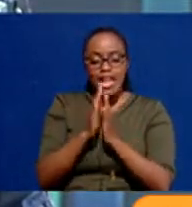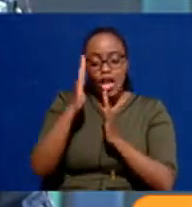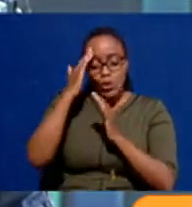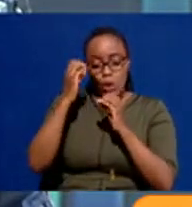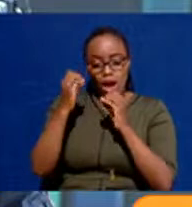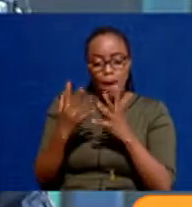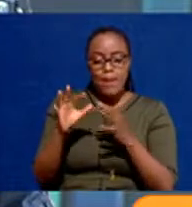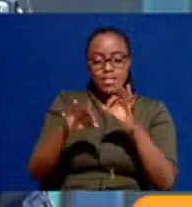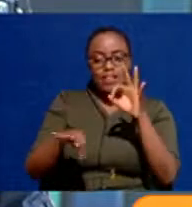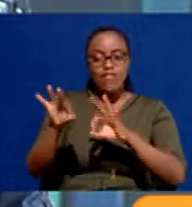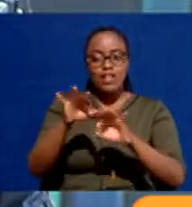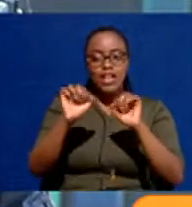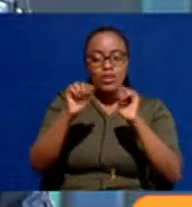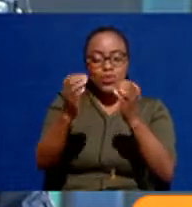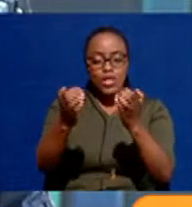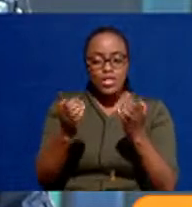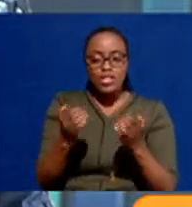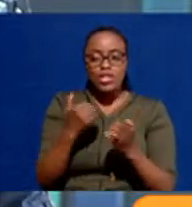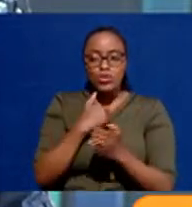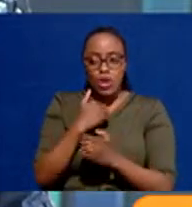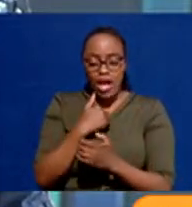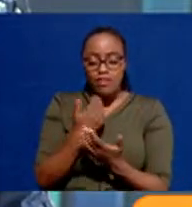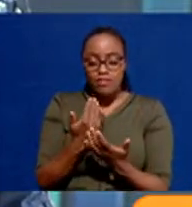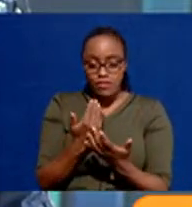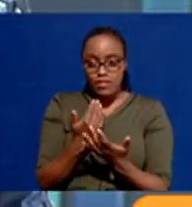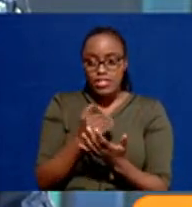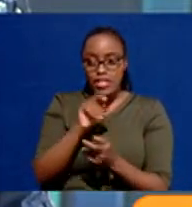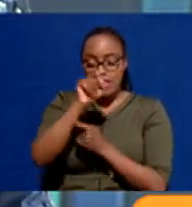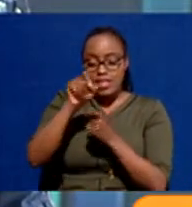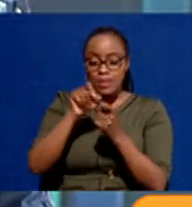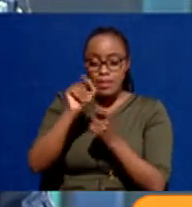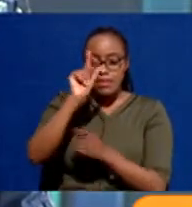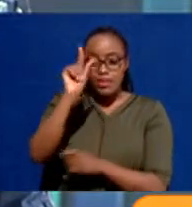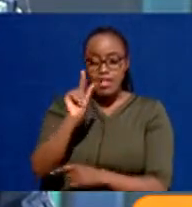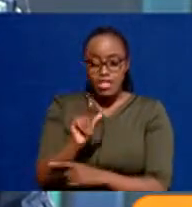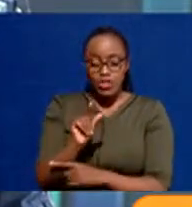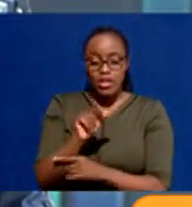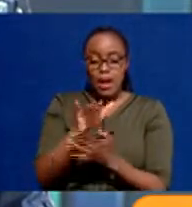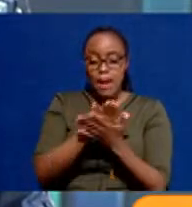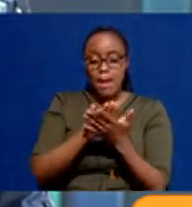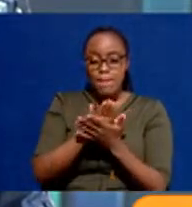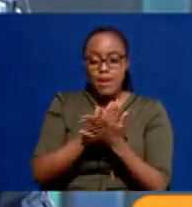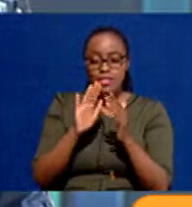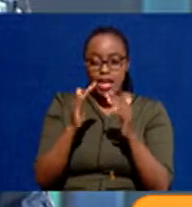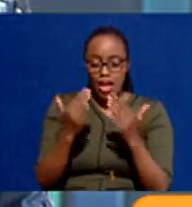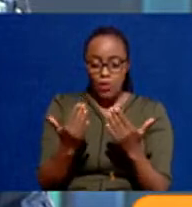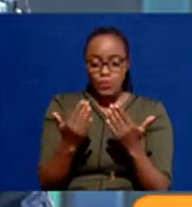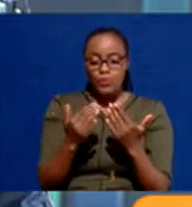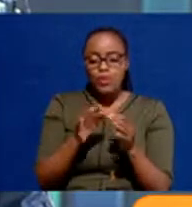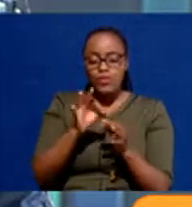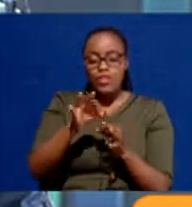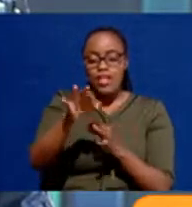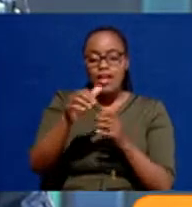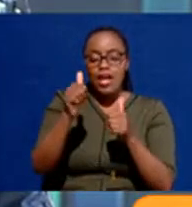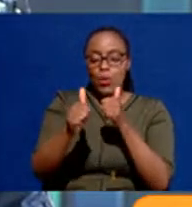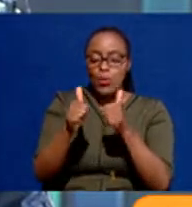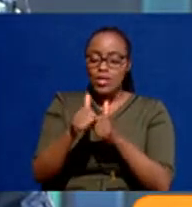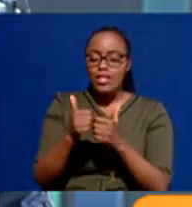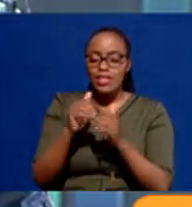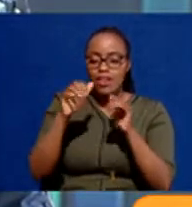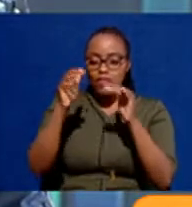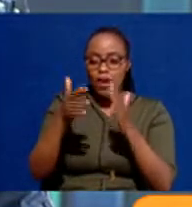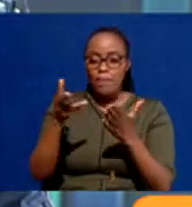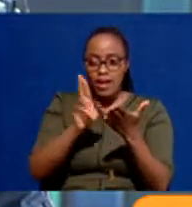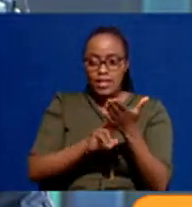much fertilizer we need to take to a specific region based on the acreage the farmers have registered in